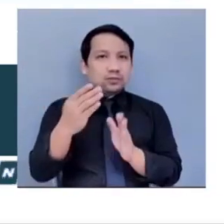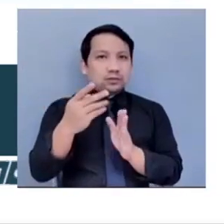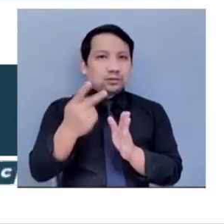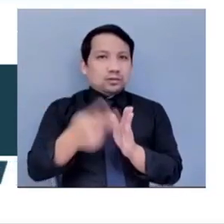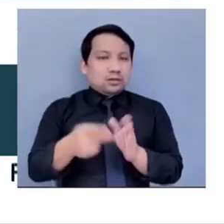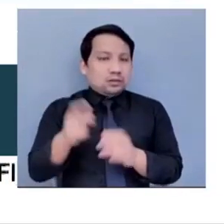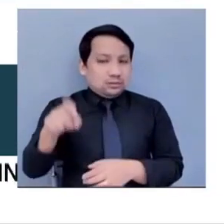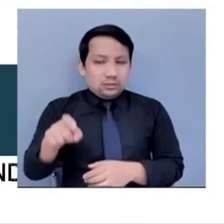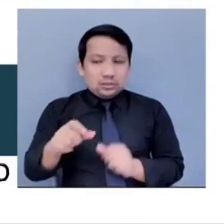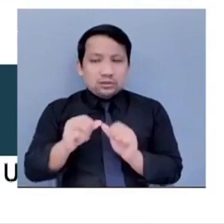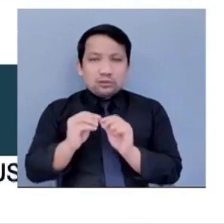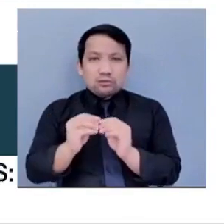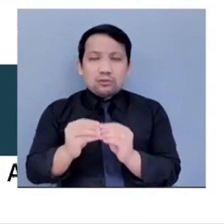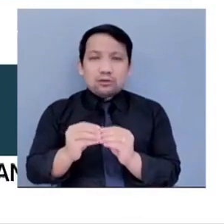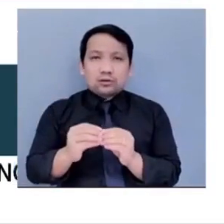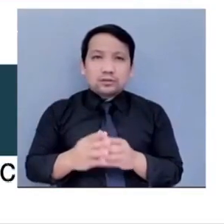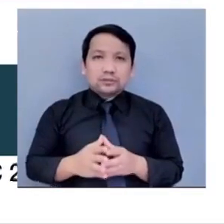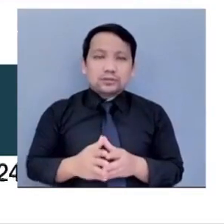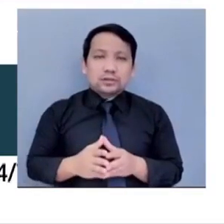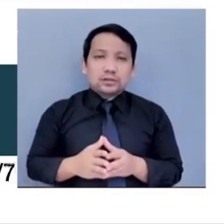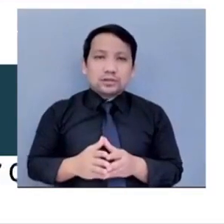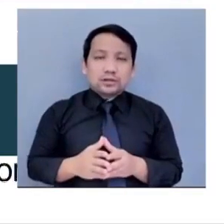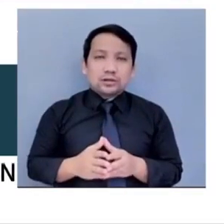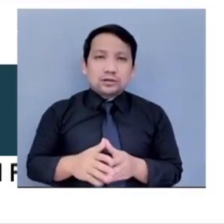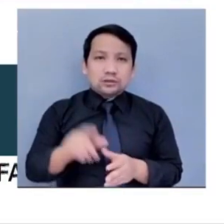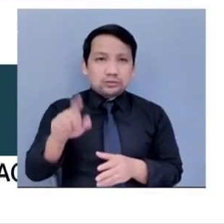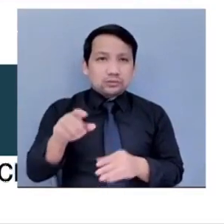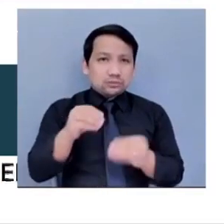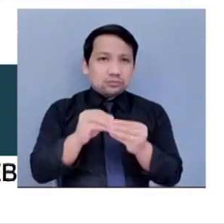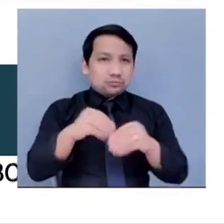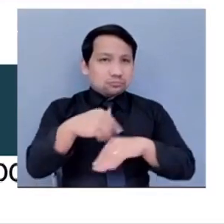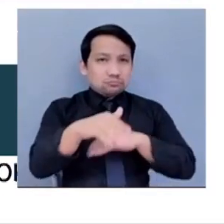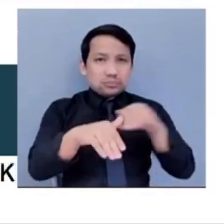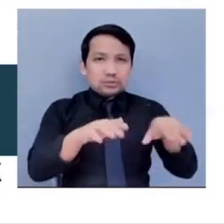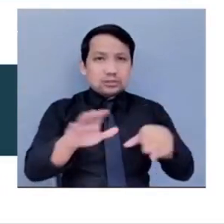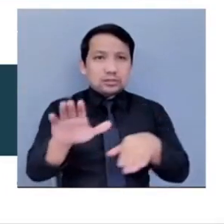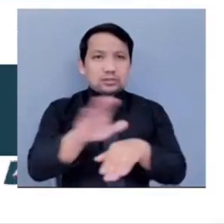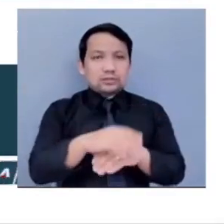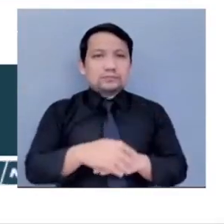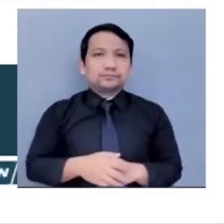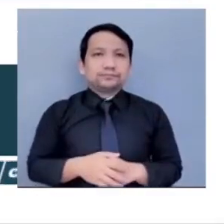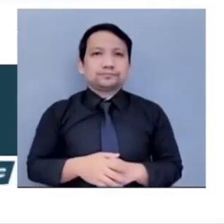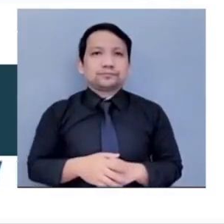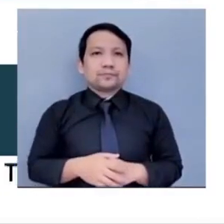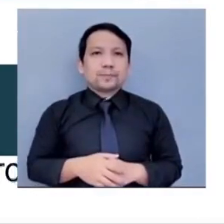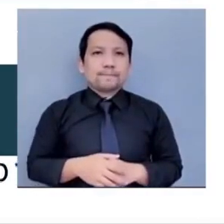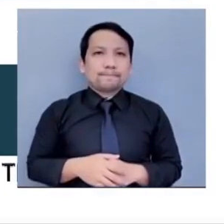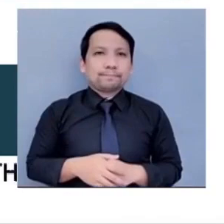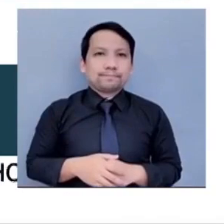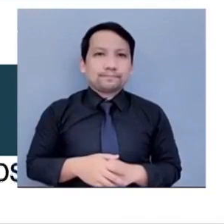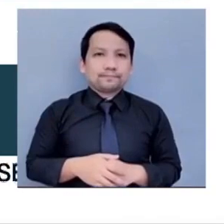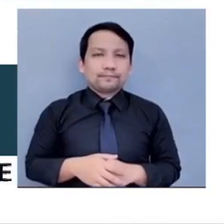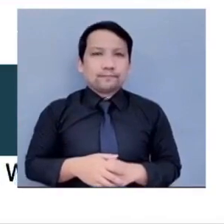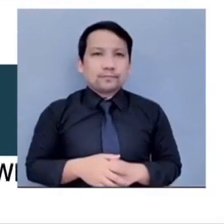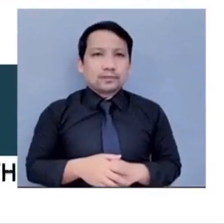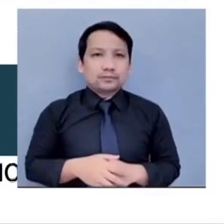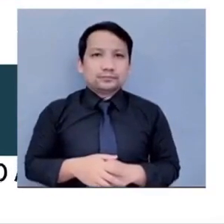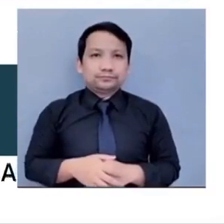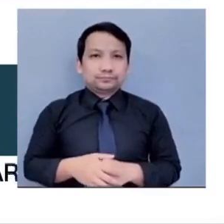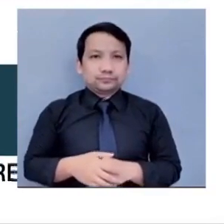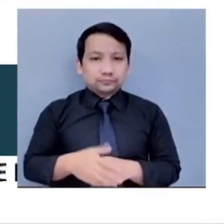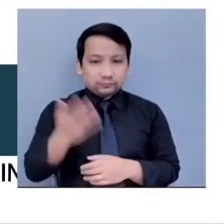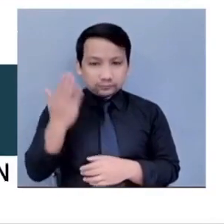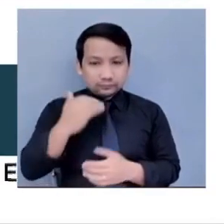to, there's that need to send more to fill. Exactly. Yeah. And exports,